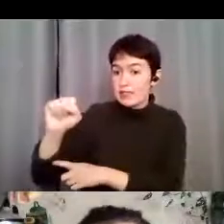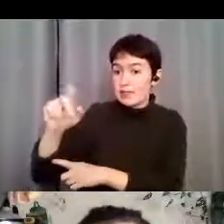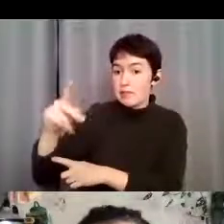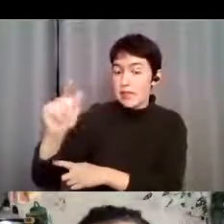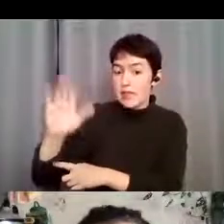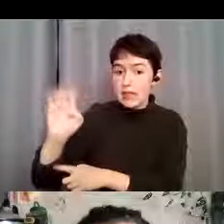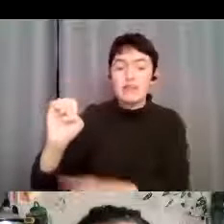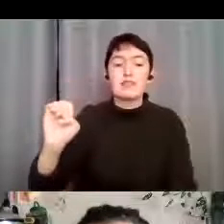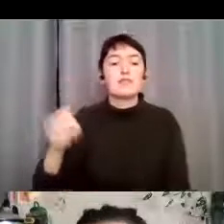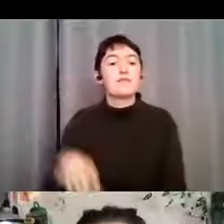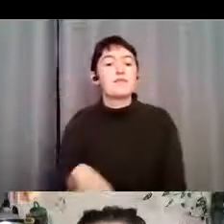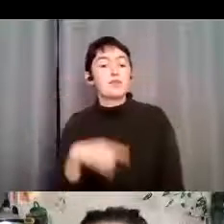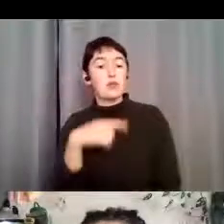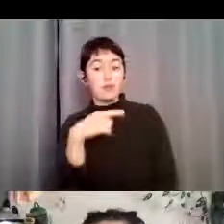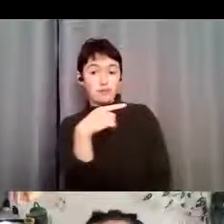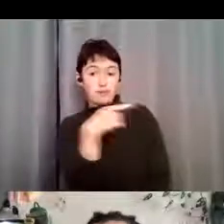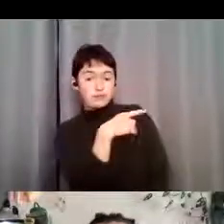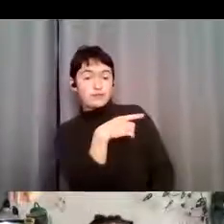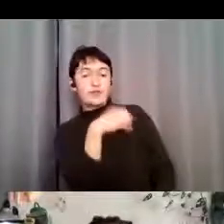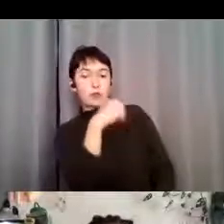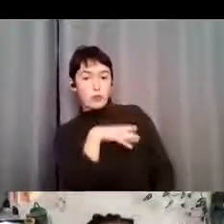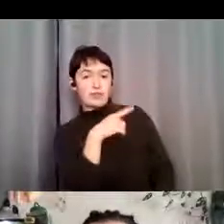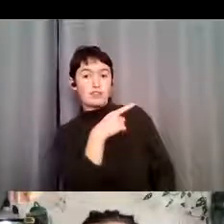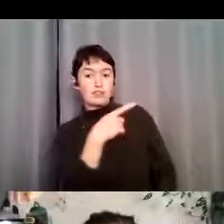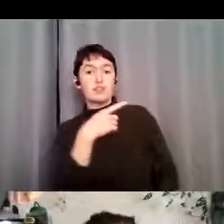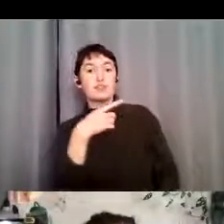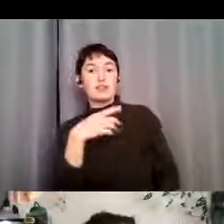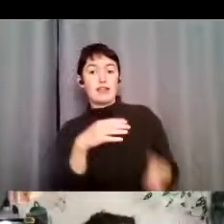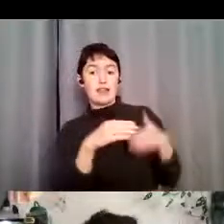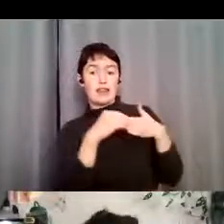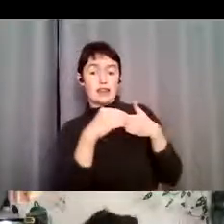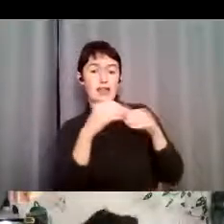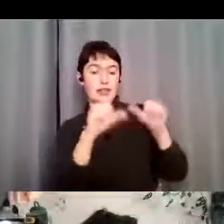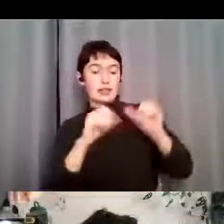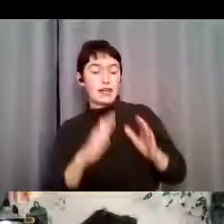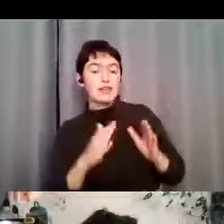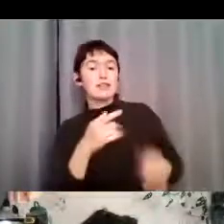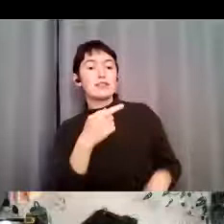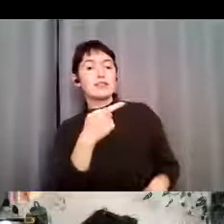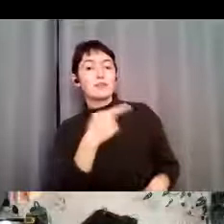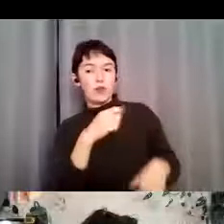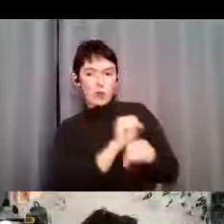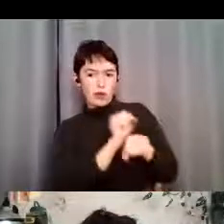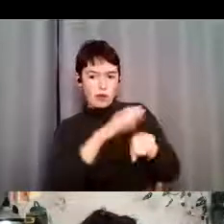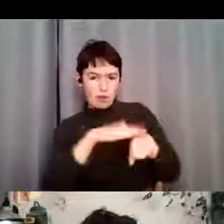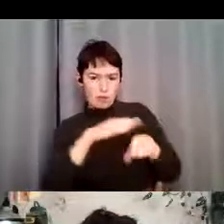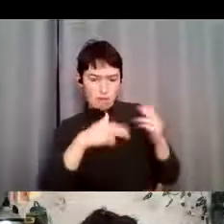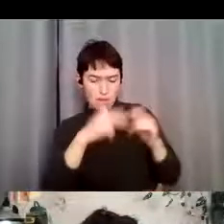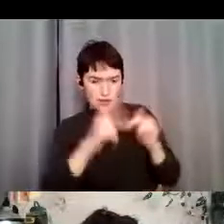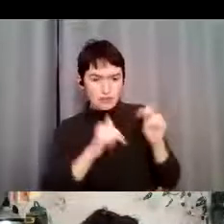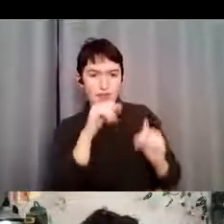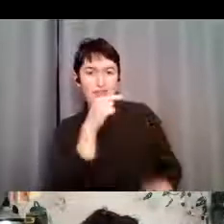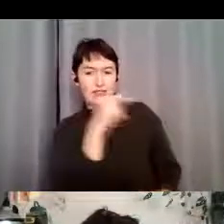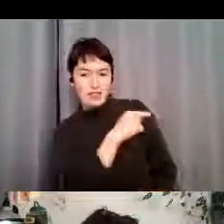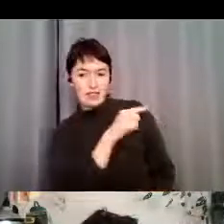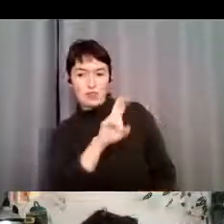lead scientist on the team that is working on building this robot, which is, I think it's actually a